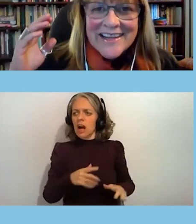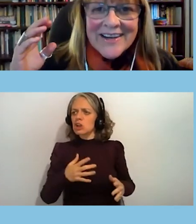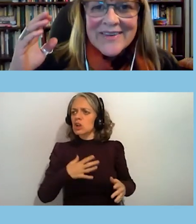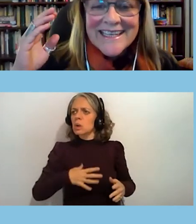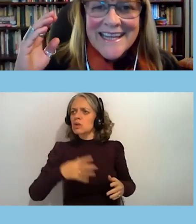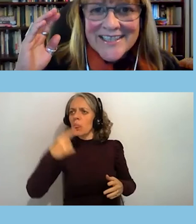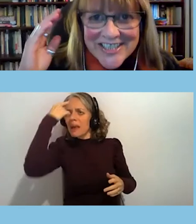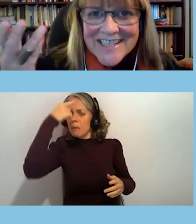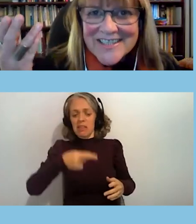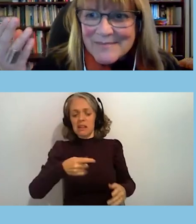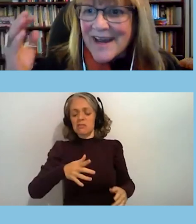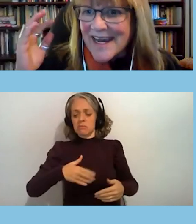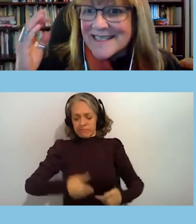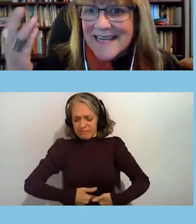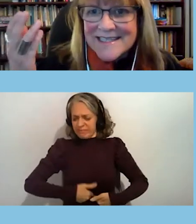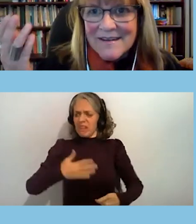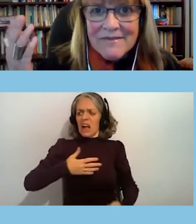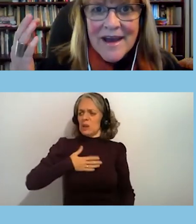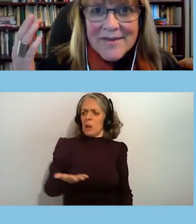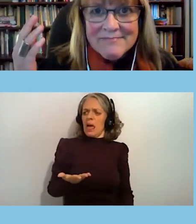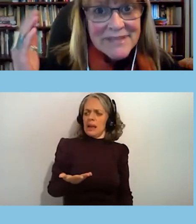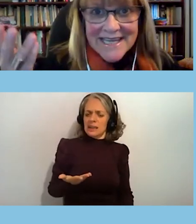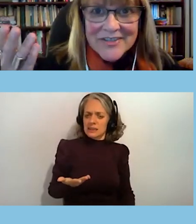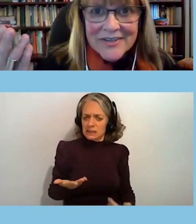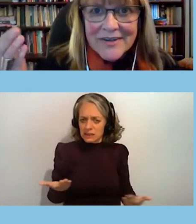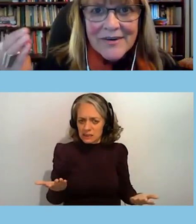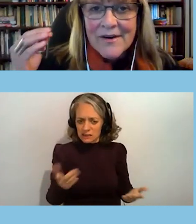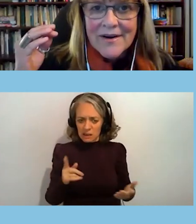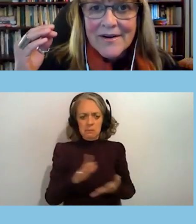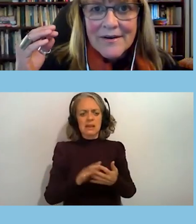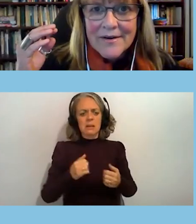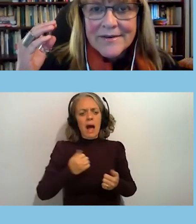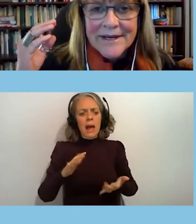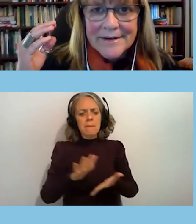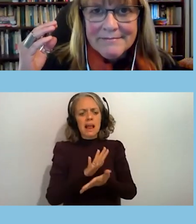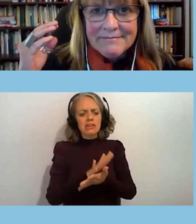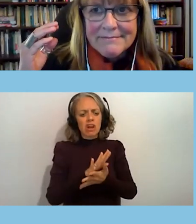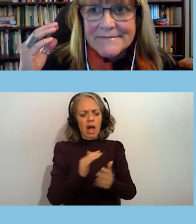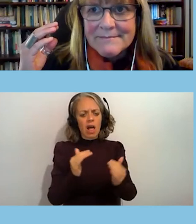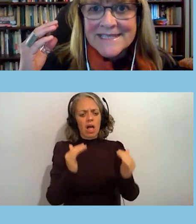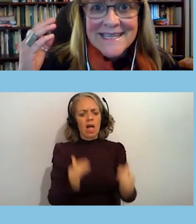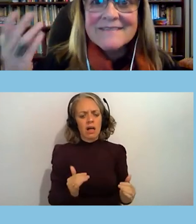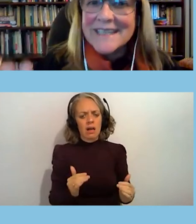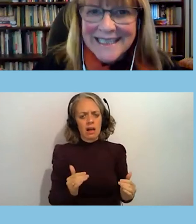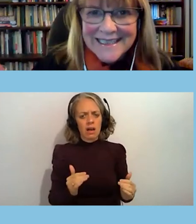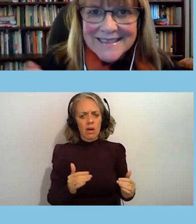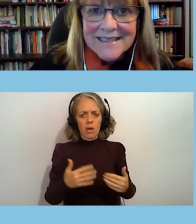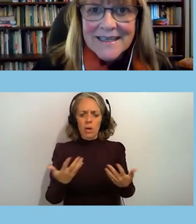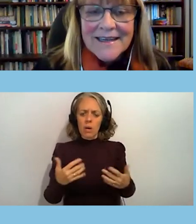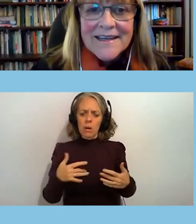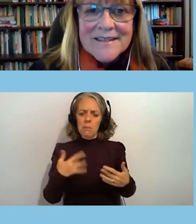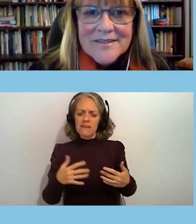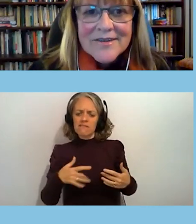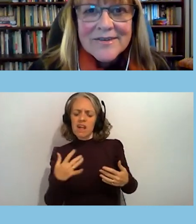That's, that changes my sense of pleasure, or my sense of